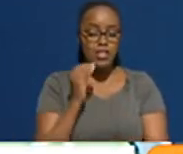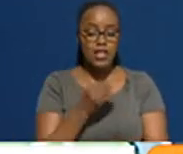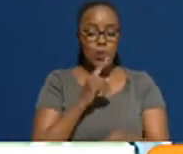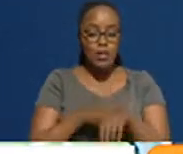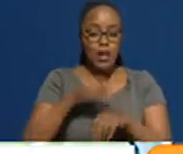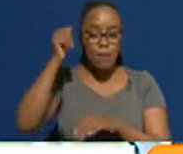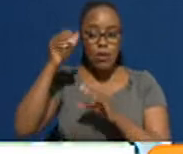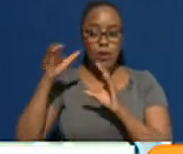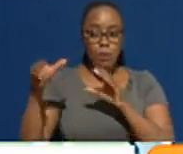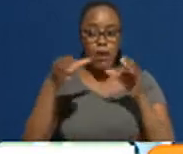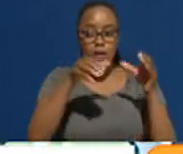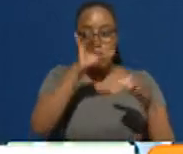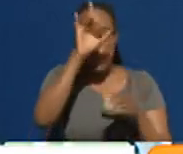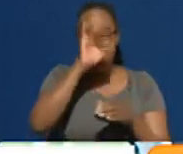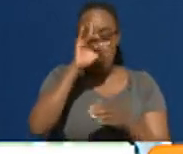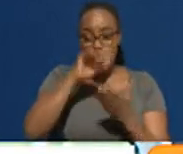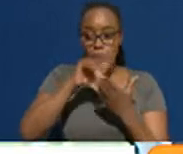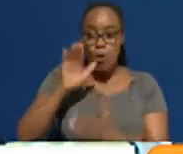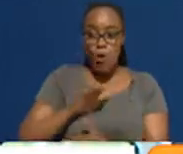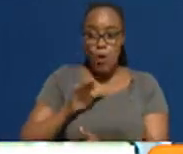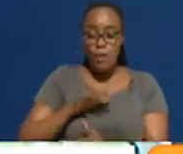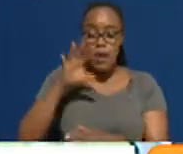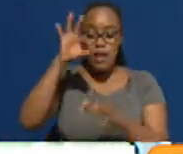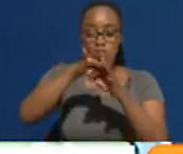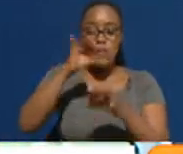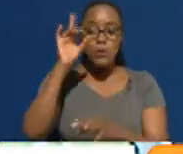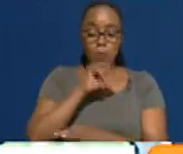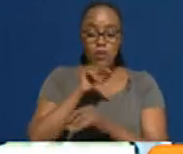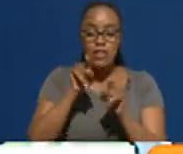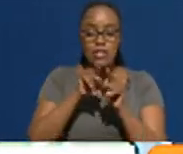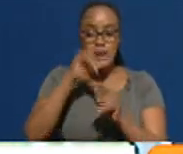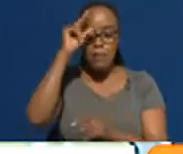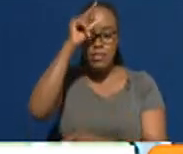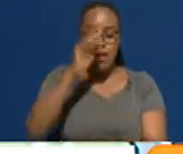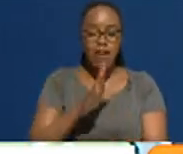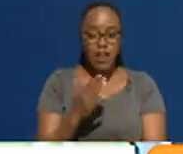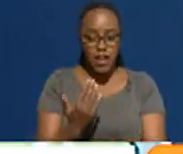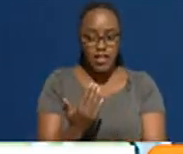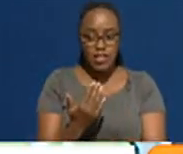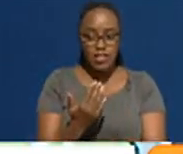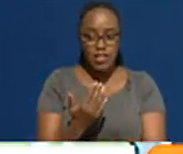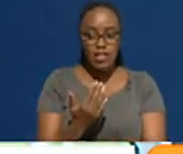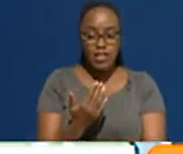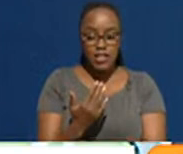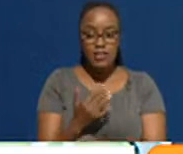political parties became serious, more women have been elected as governors. Mm. And we must